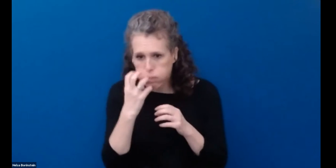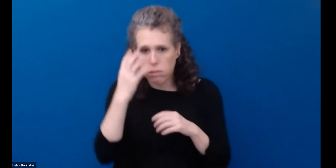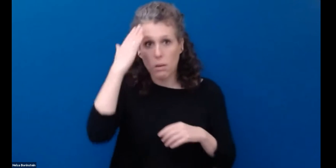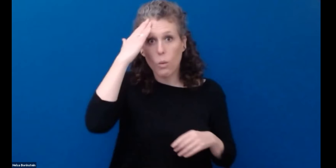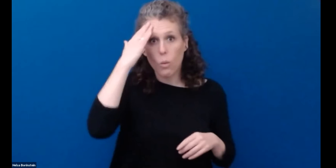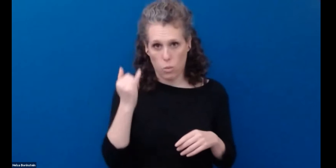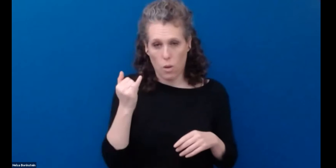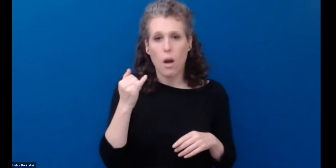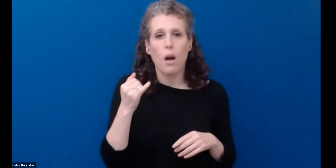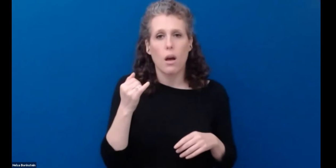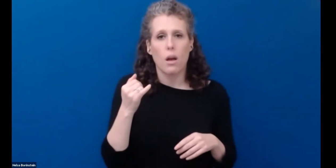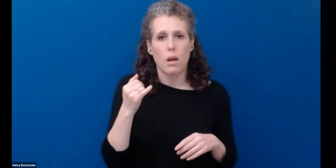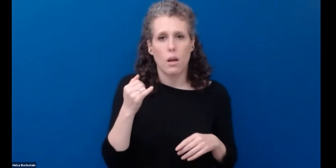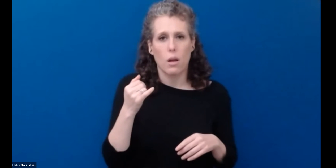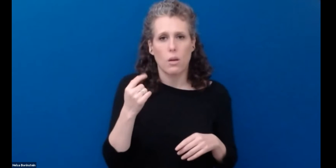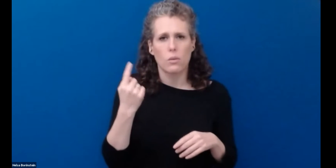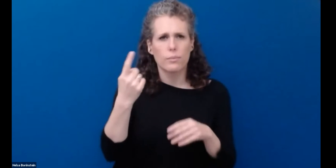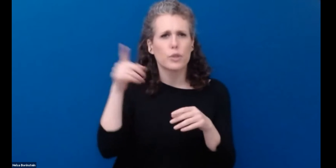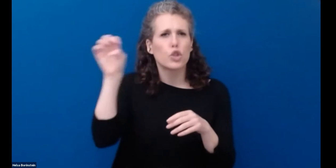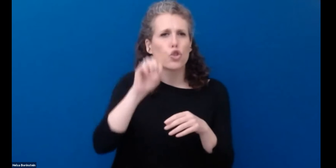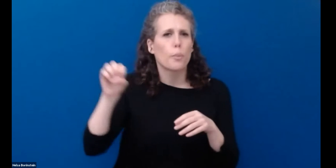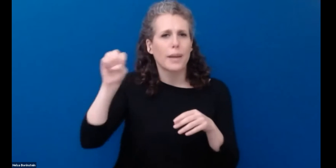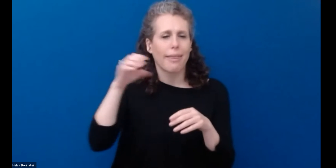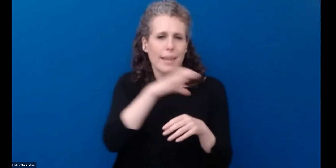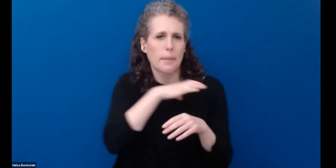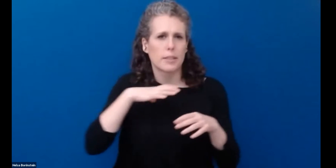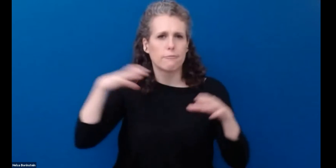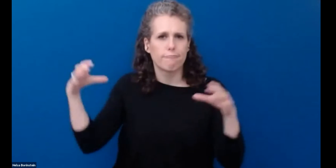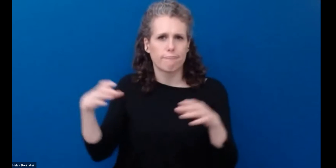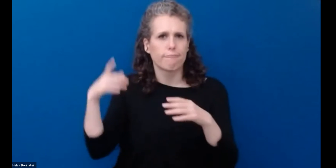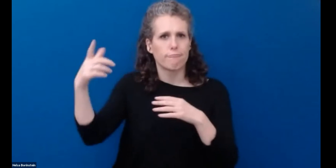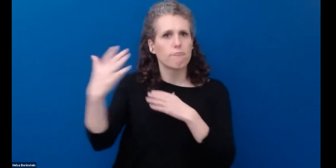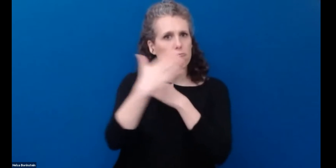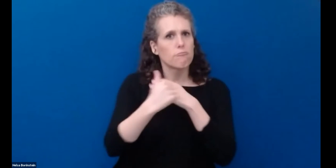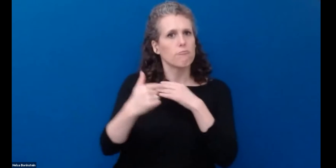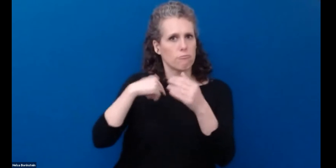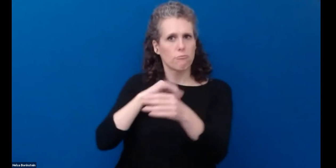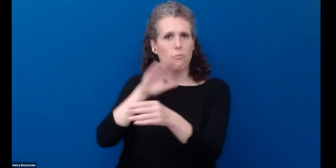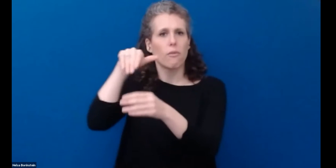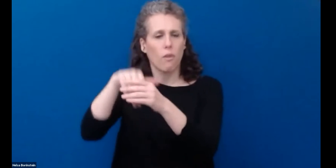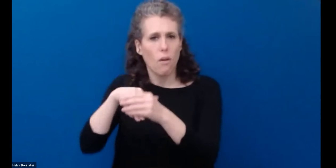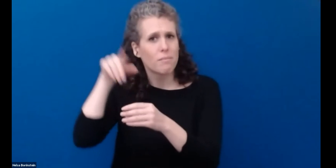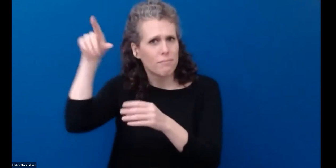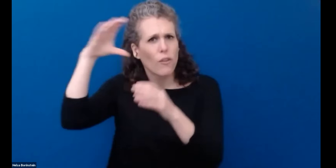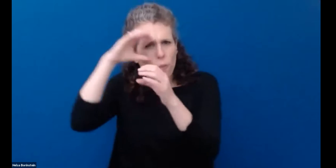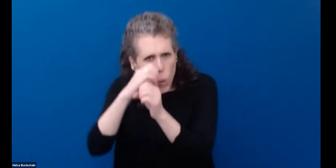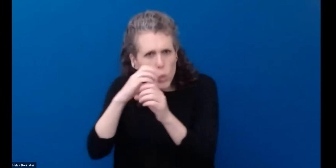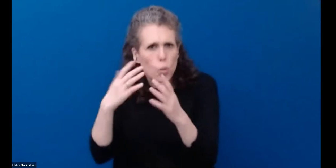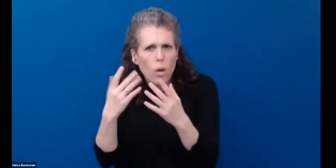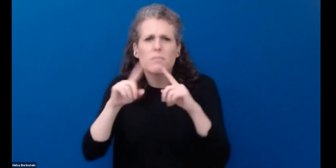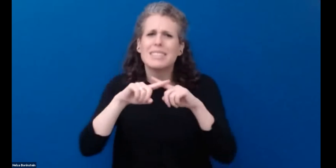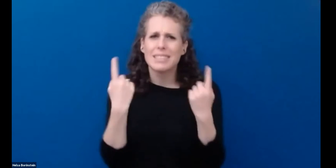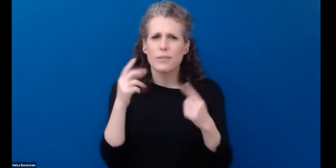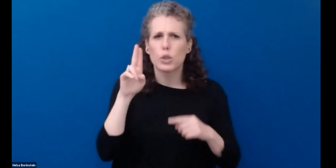a call for tenders from the European Commission, which was focusing on the user groups, the different user groups of people with